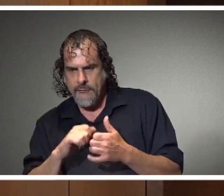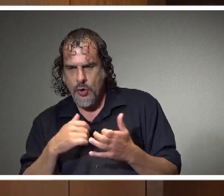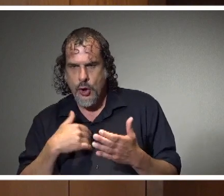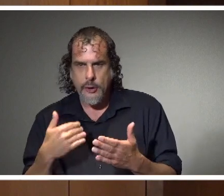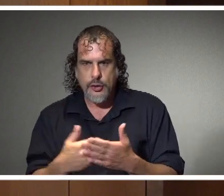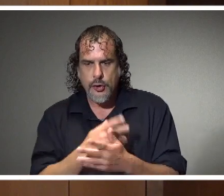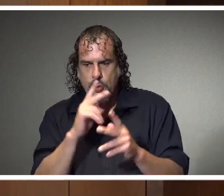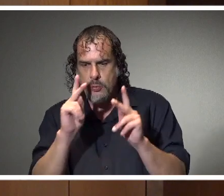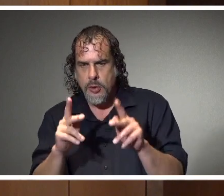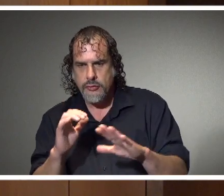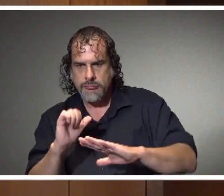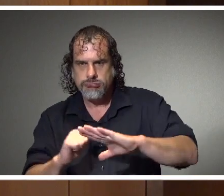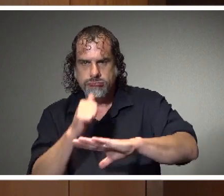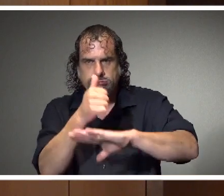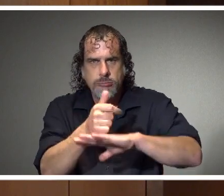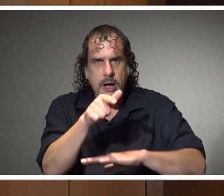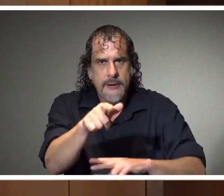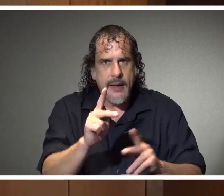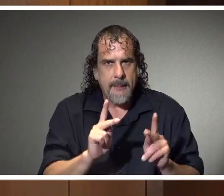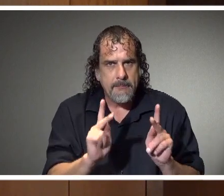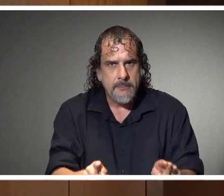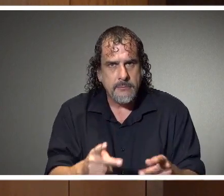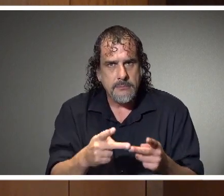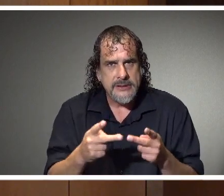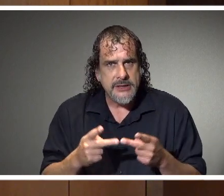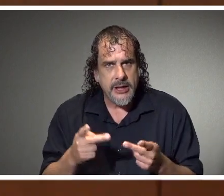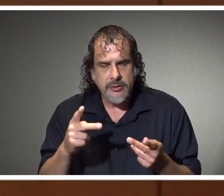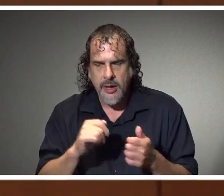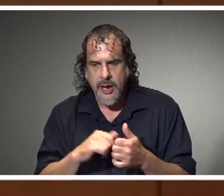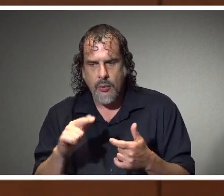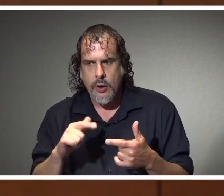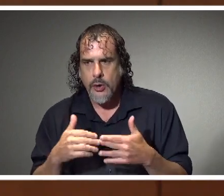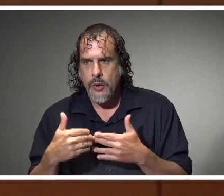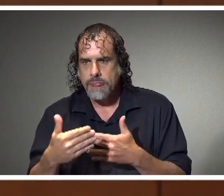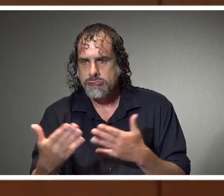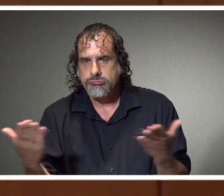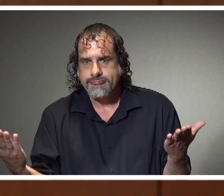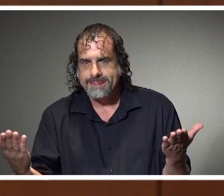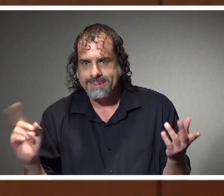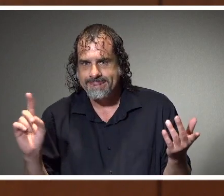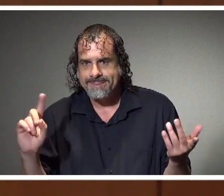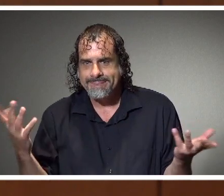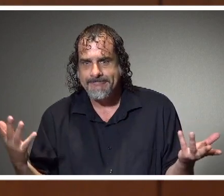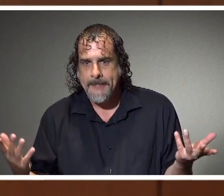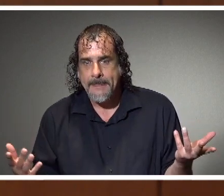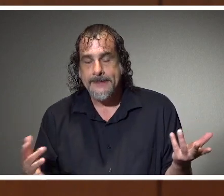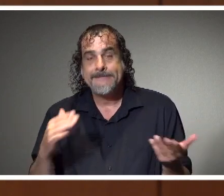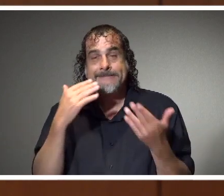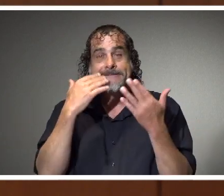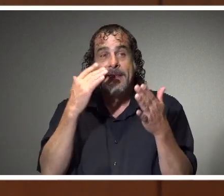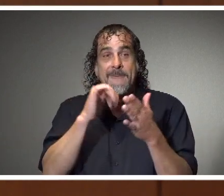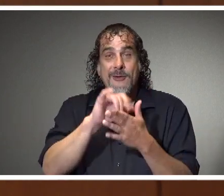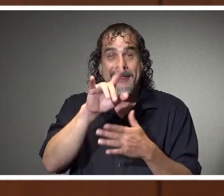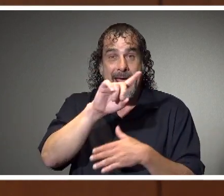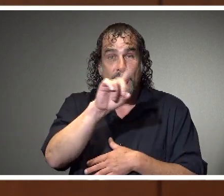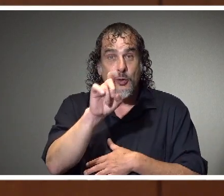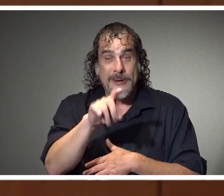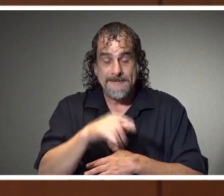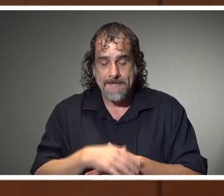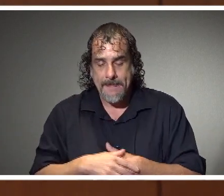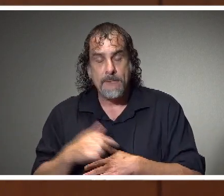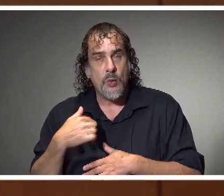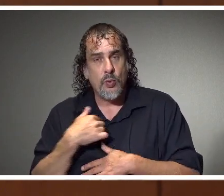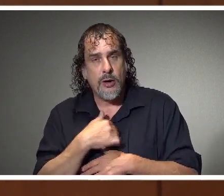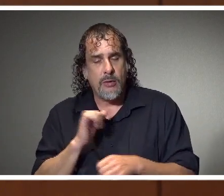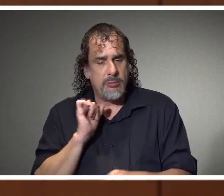position, and where do we go from here now? Well, Hunter, thank you for that question. We are going to